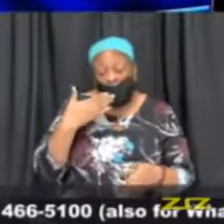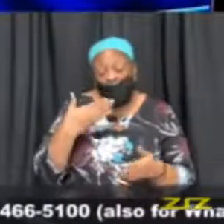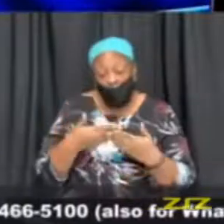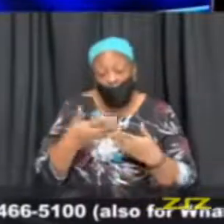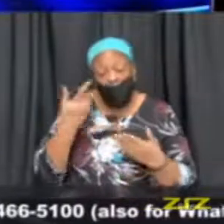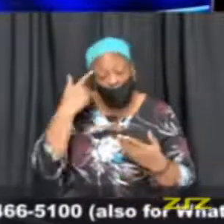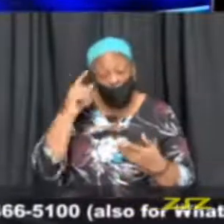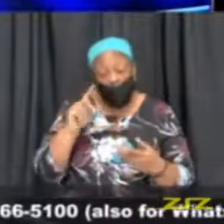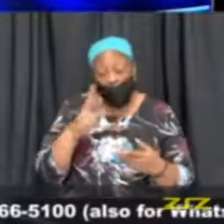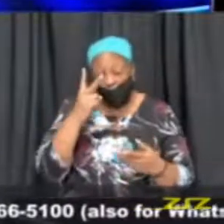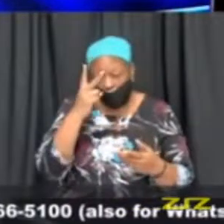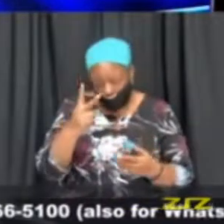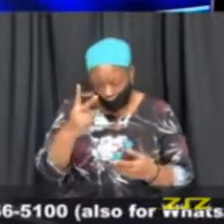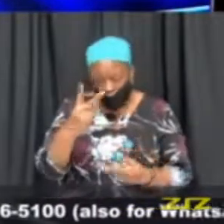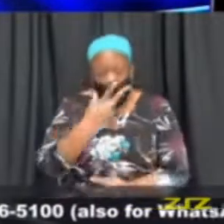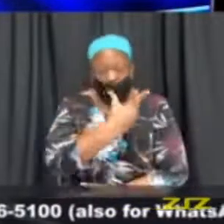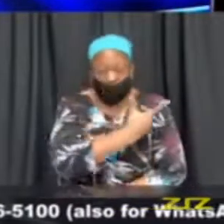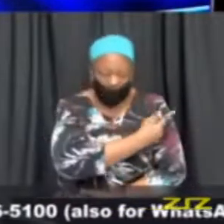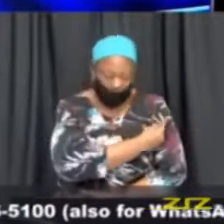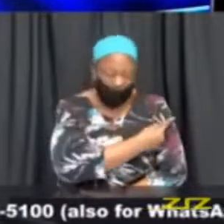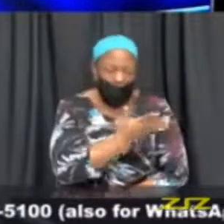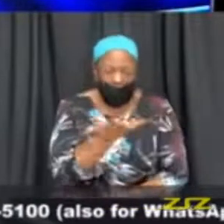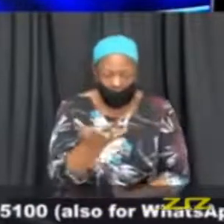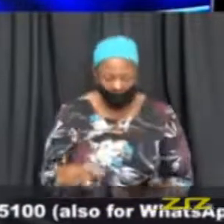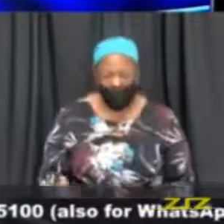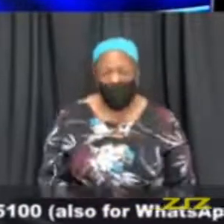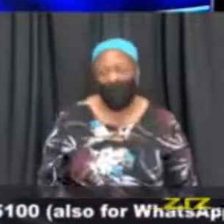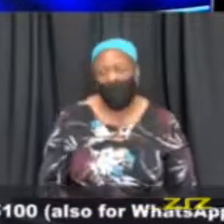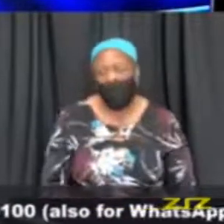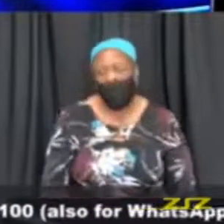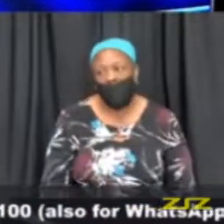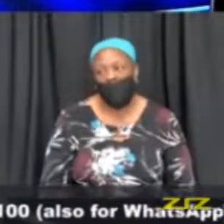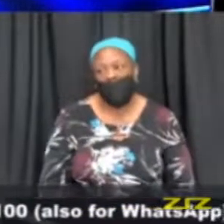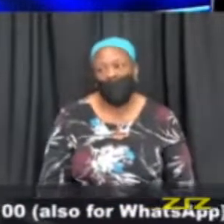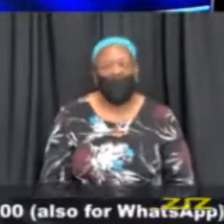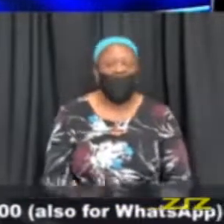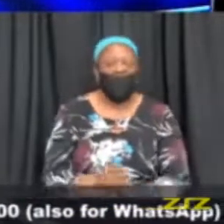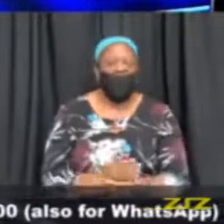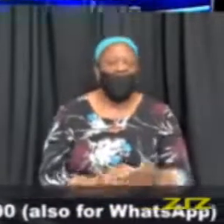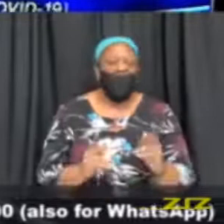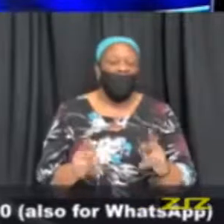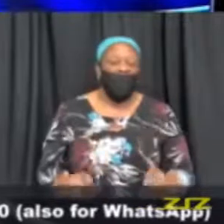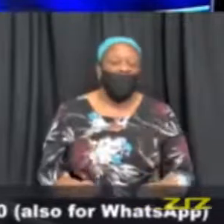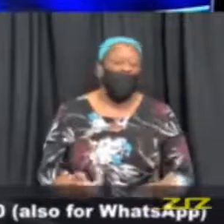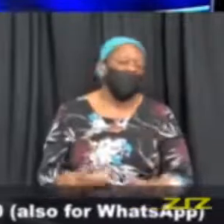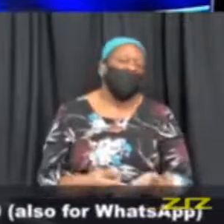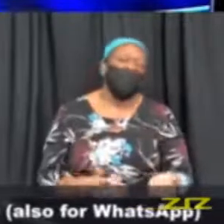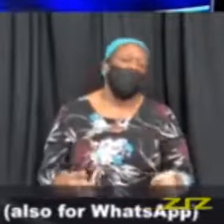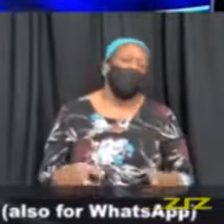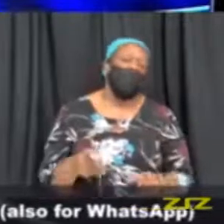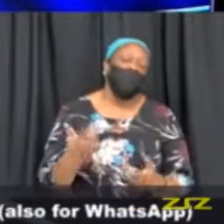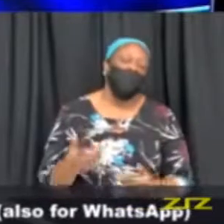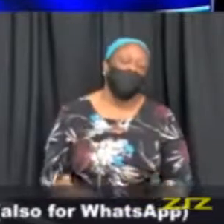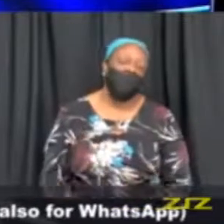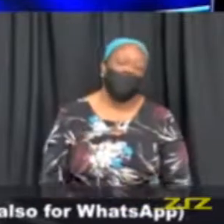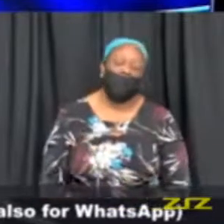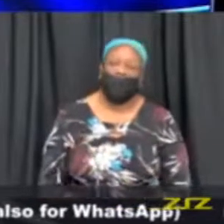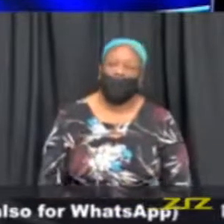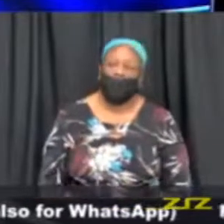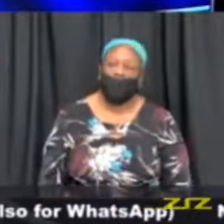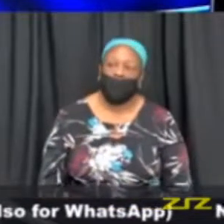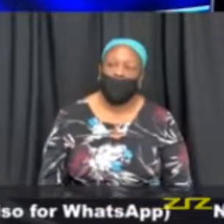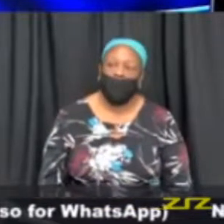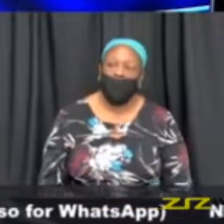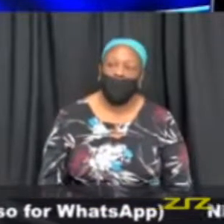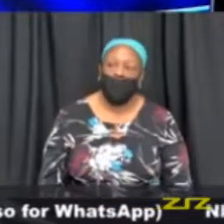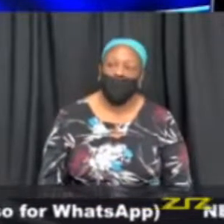for someone getting vaccinated. Some persons, they ask, well, what's in it for me, as if they think that, well, once you're fully vaccinated, we're going to